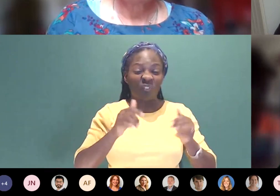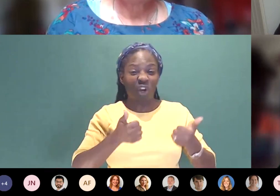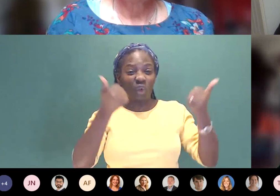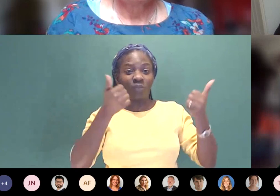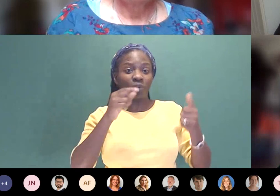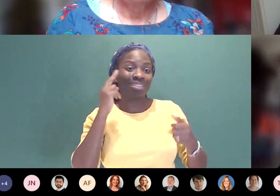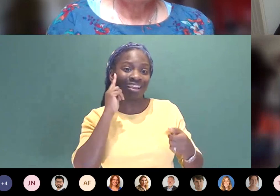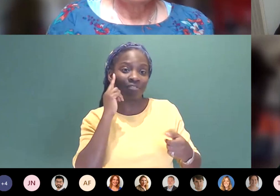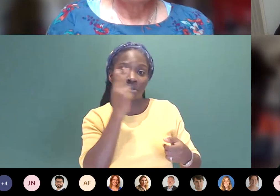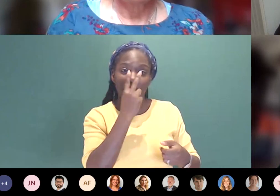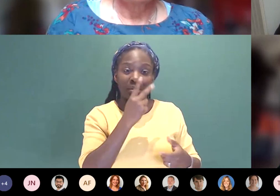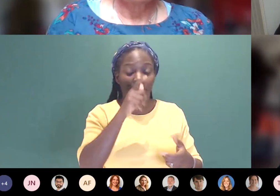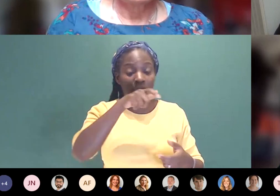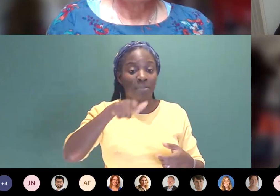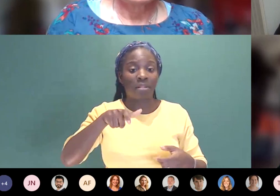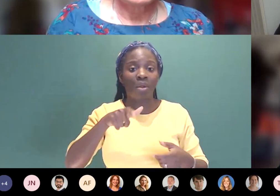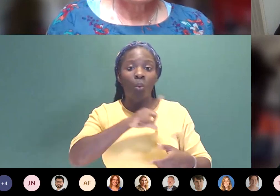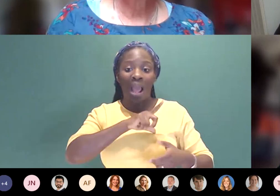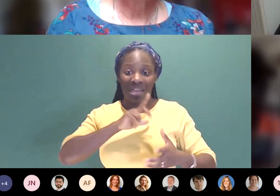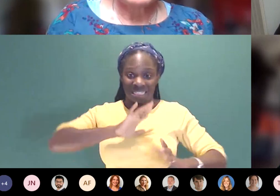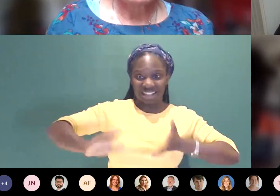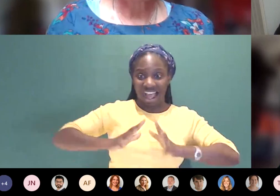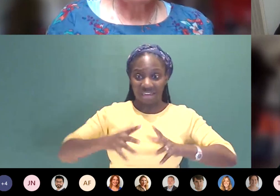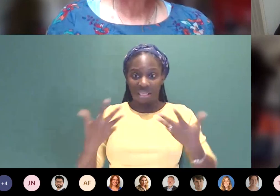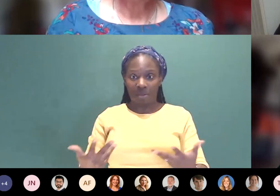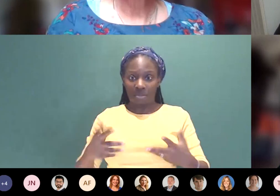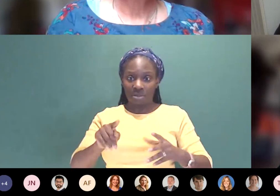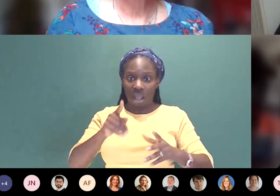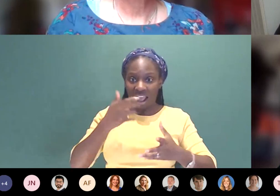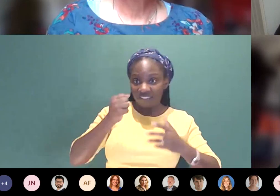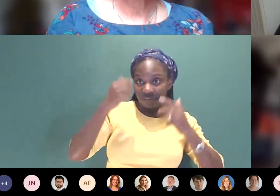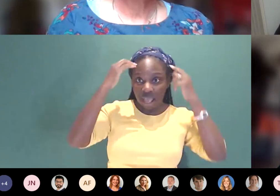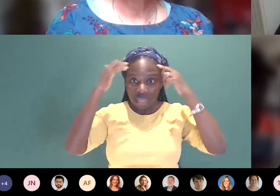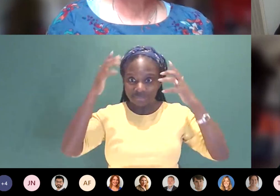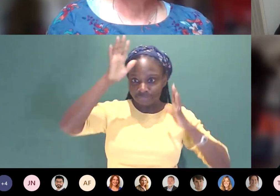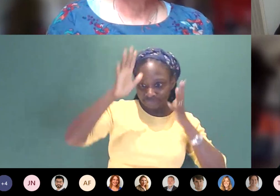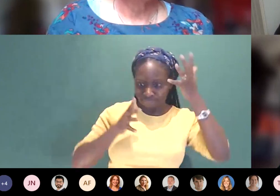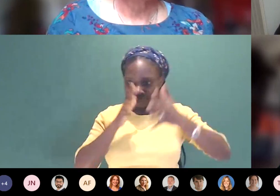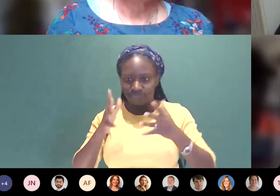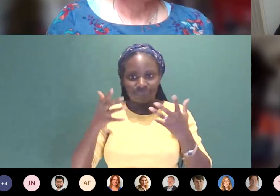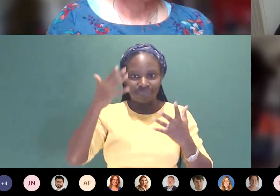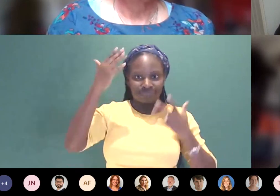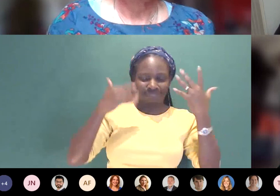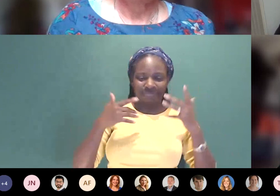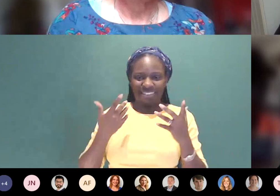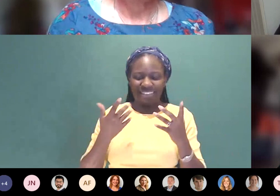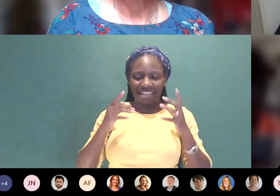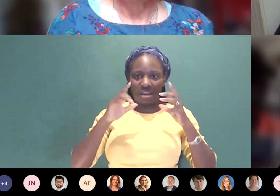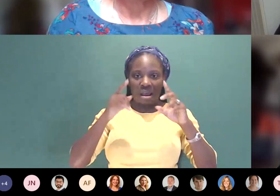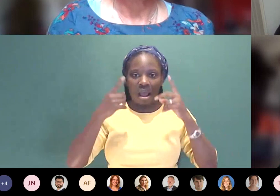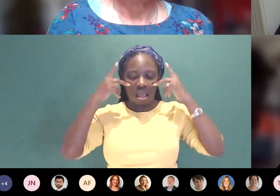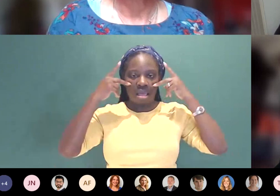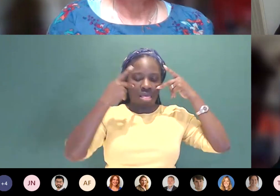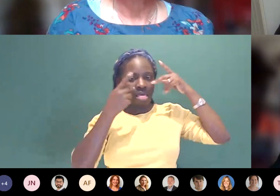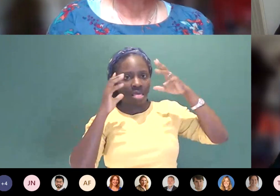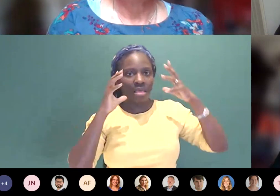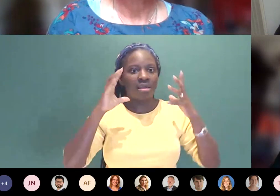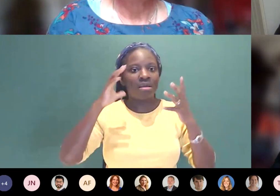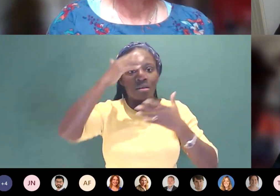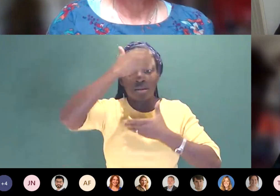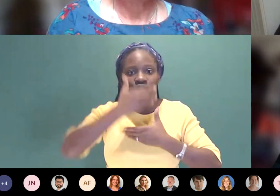some of the signs that you are doing are actually on your head. So you're using signs that